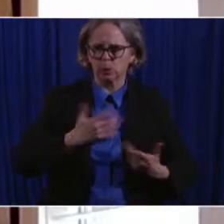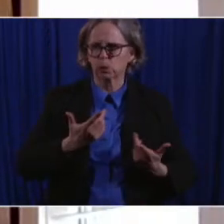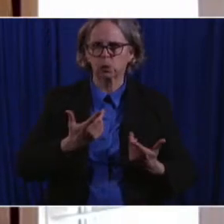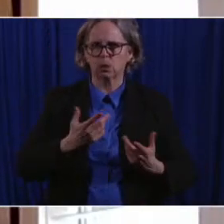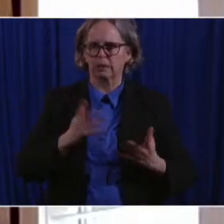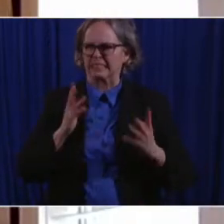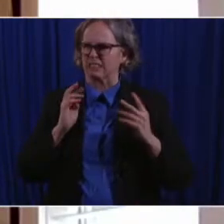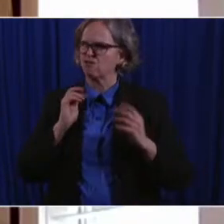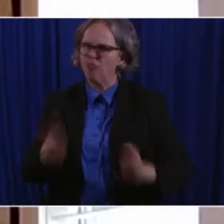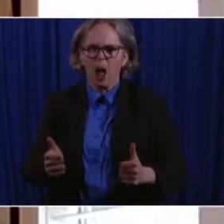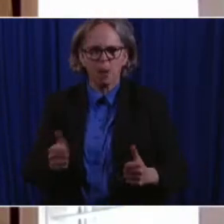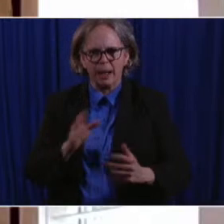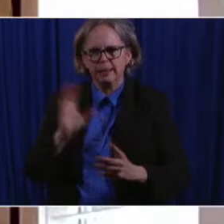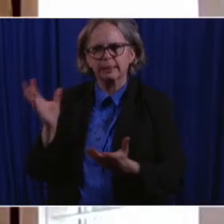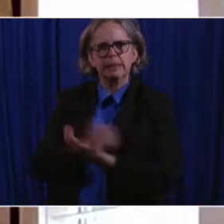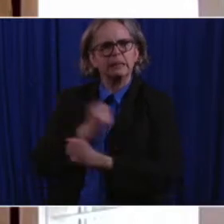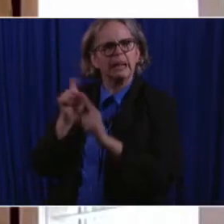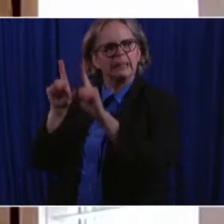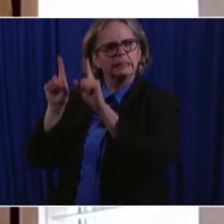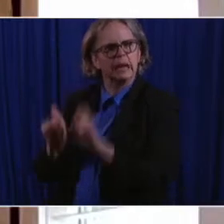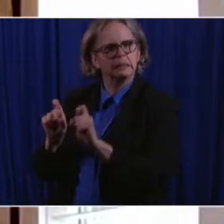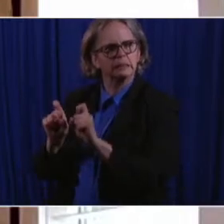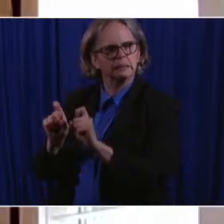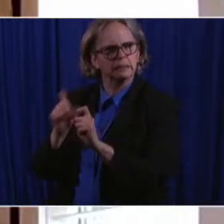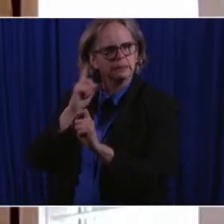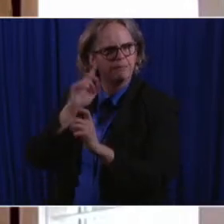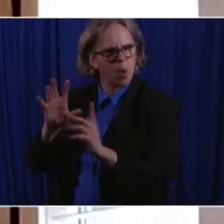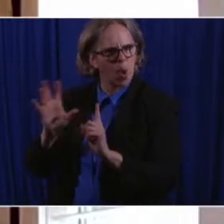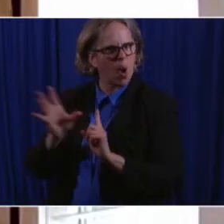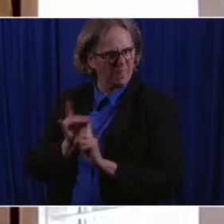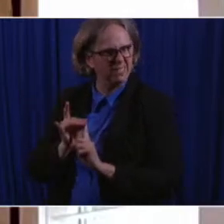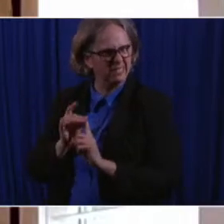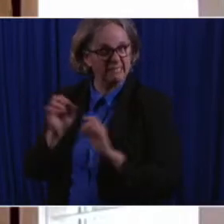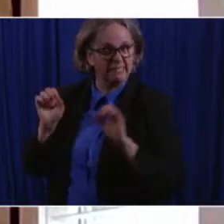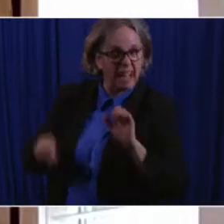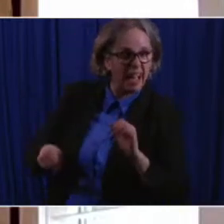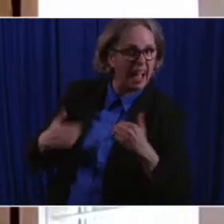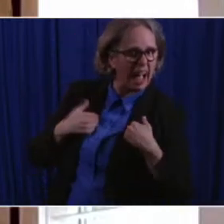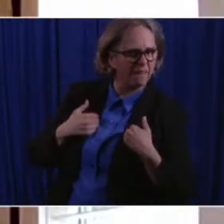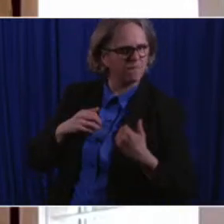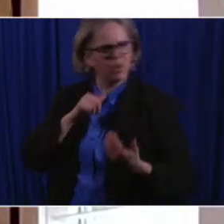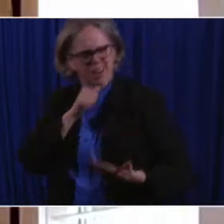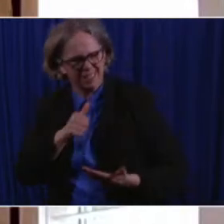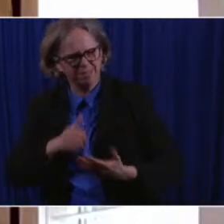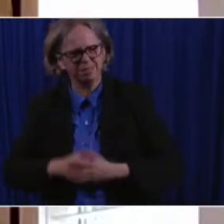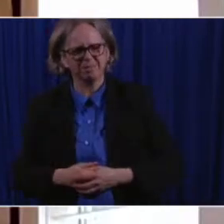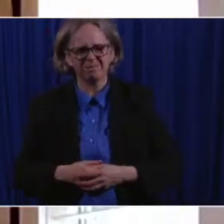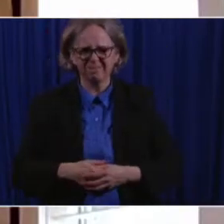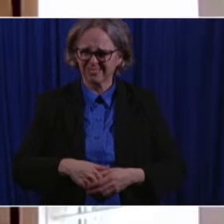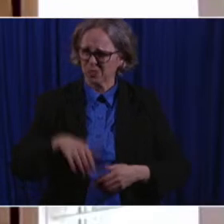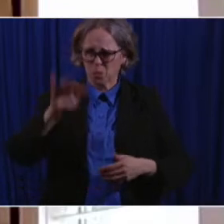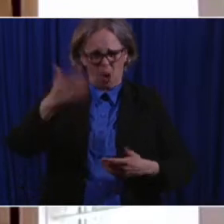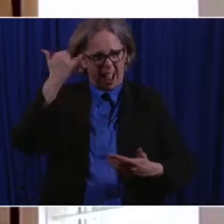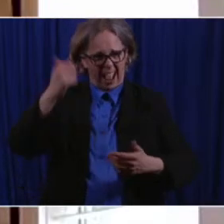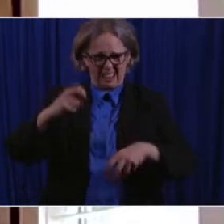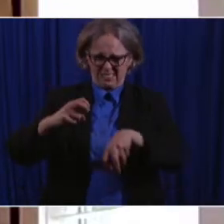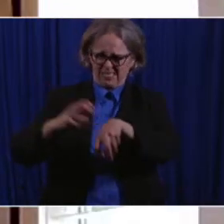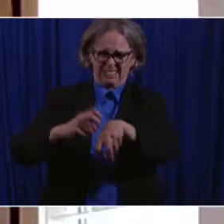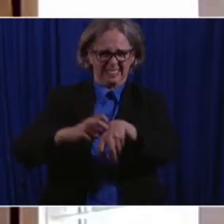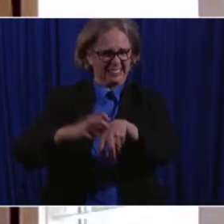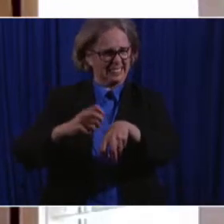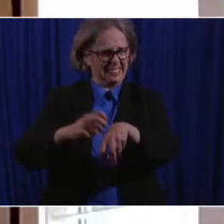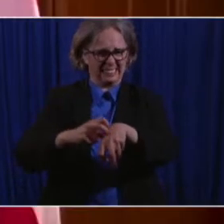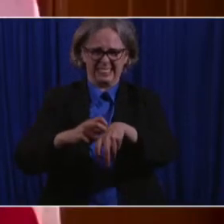let's keep up our masking and distancing, even as more and more of us roll up our sleeves to get vaccinated. Thank you,